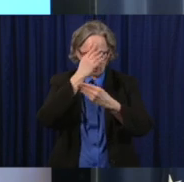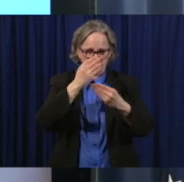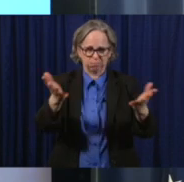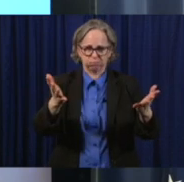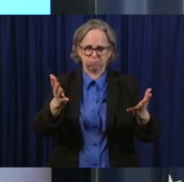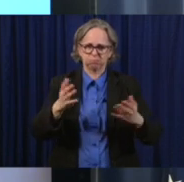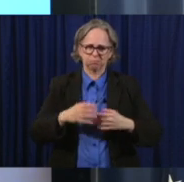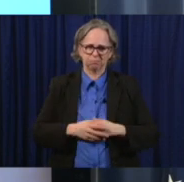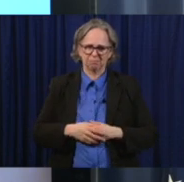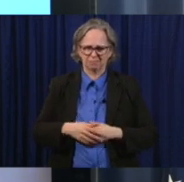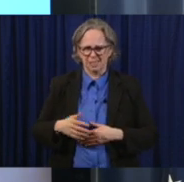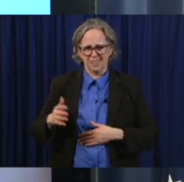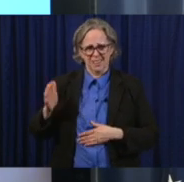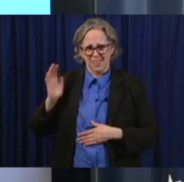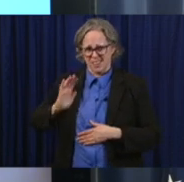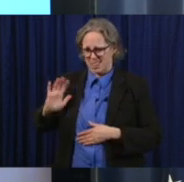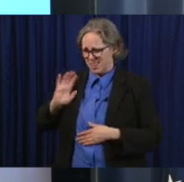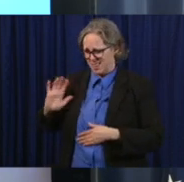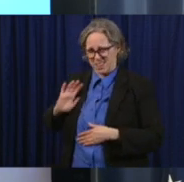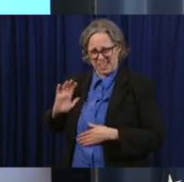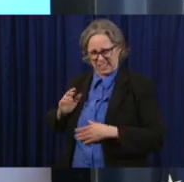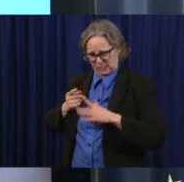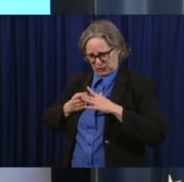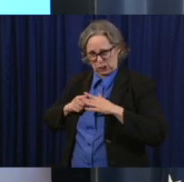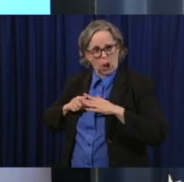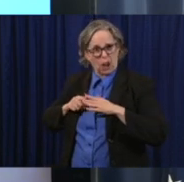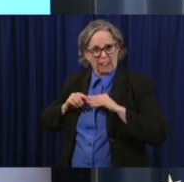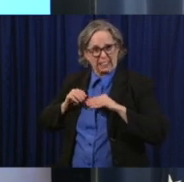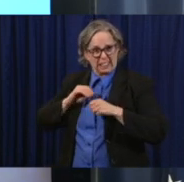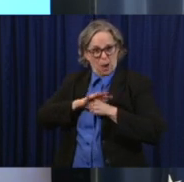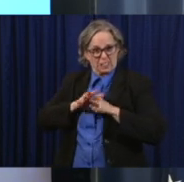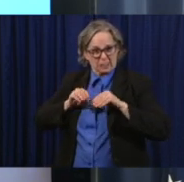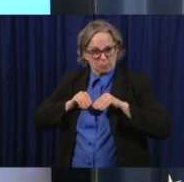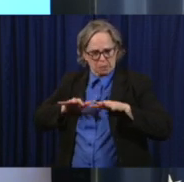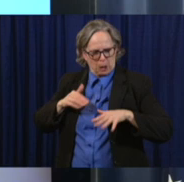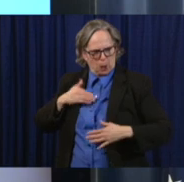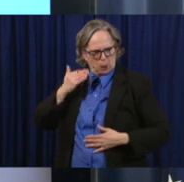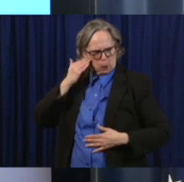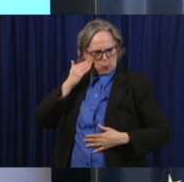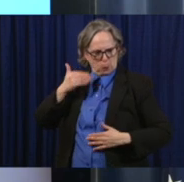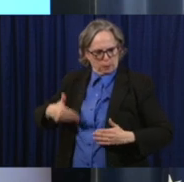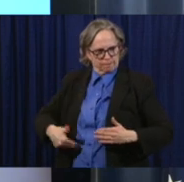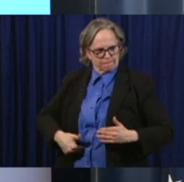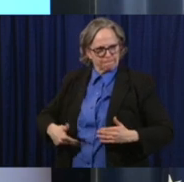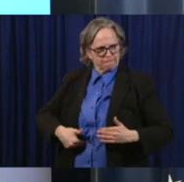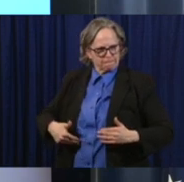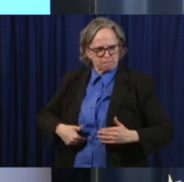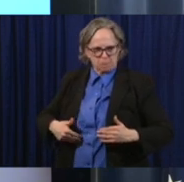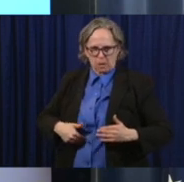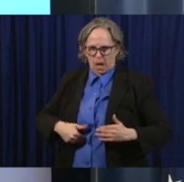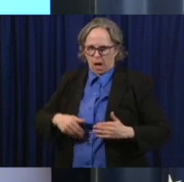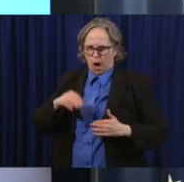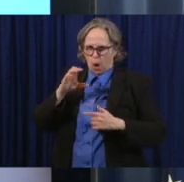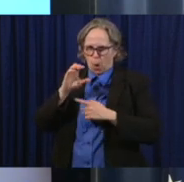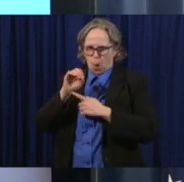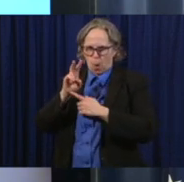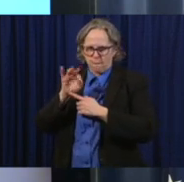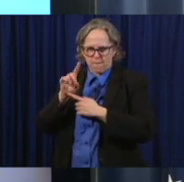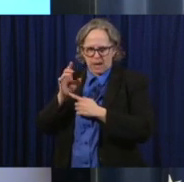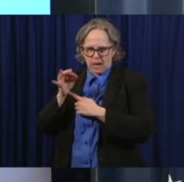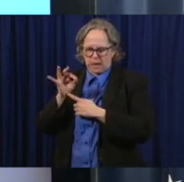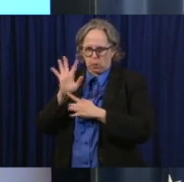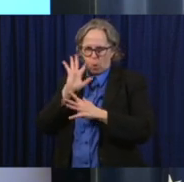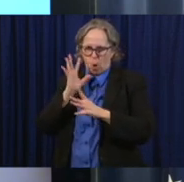earliest experience that COVID was going to be particularly difficult for those with certain kinds of healthcare